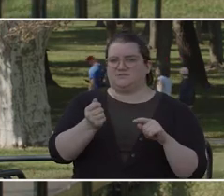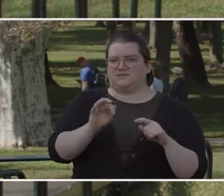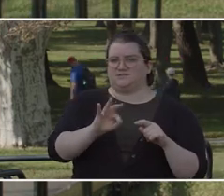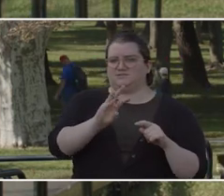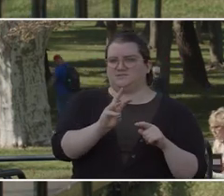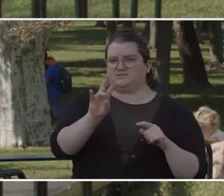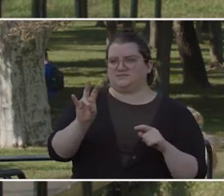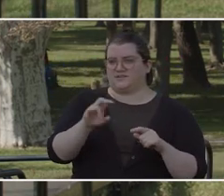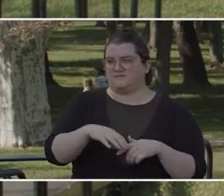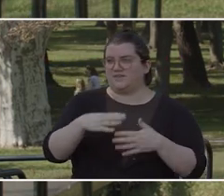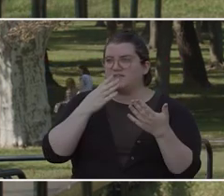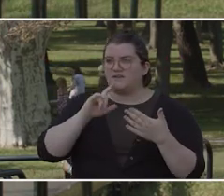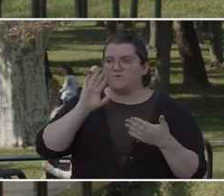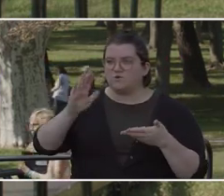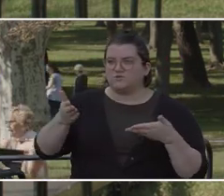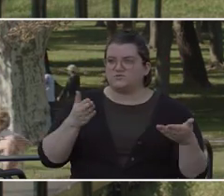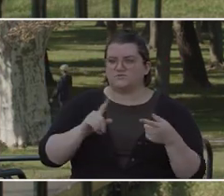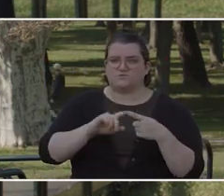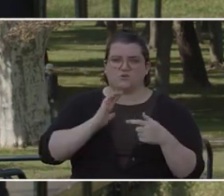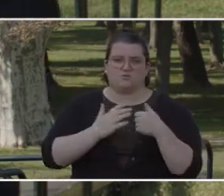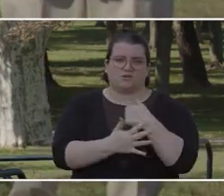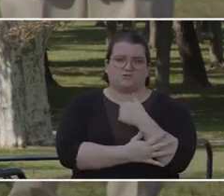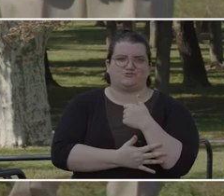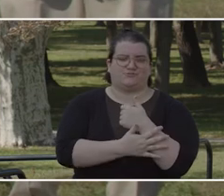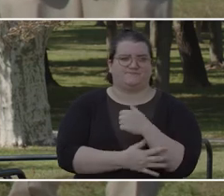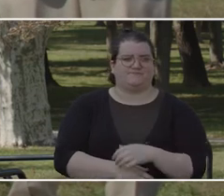1966-1967. Thank you for your service to our country.